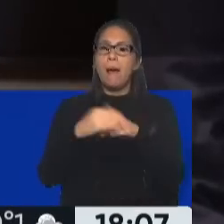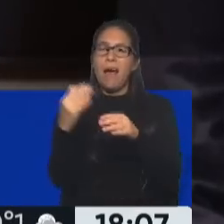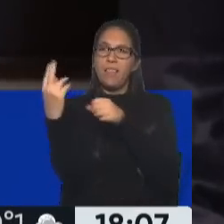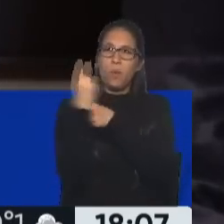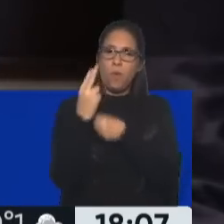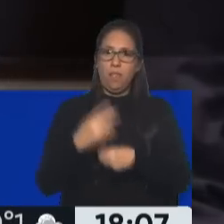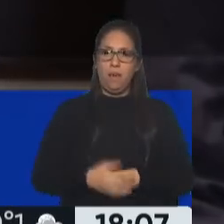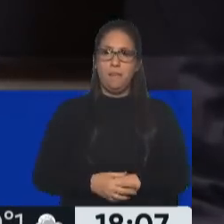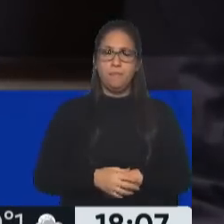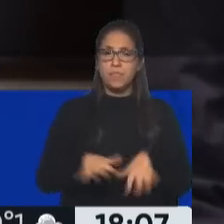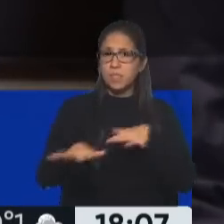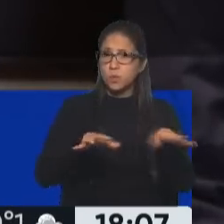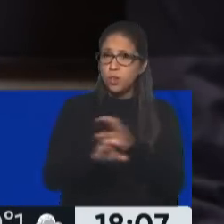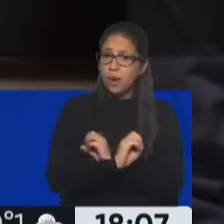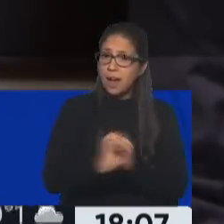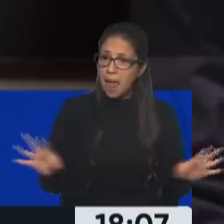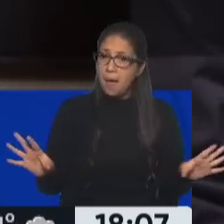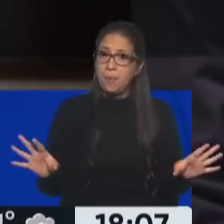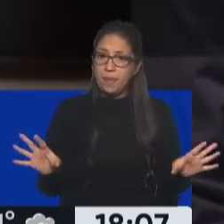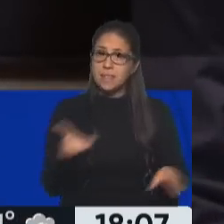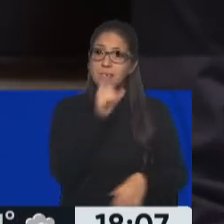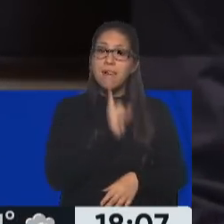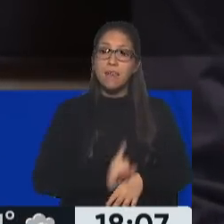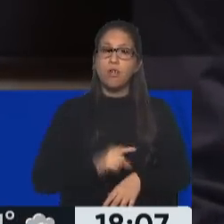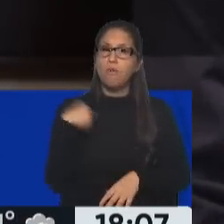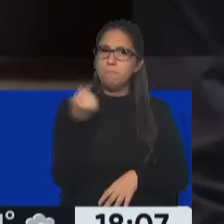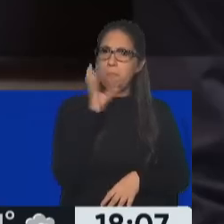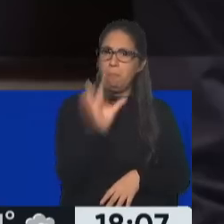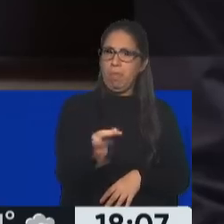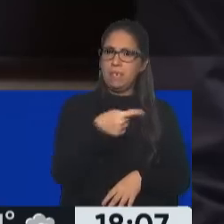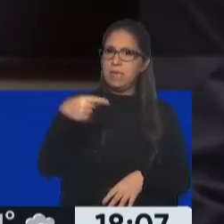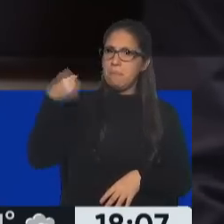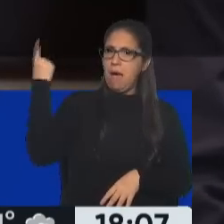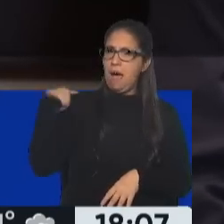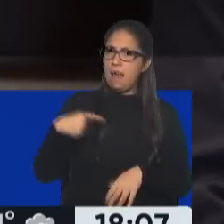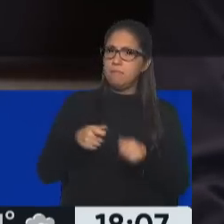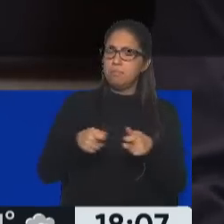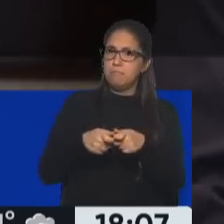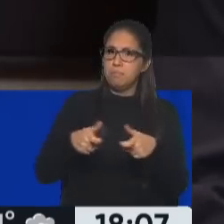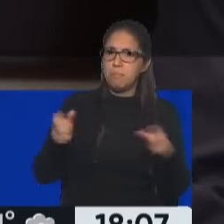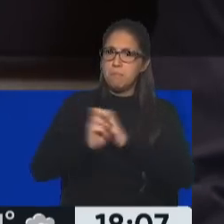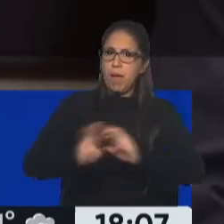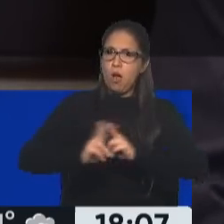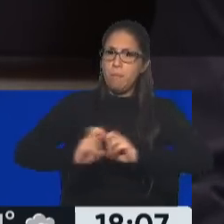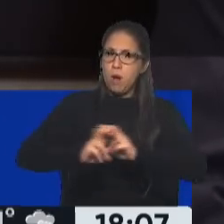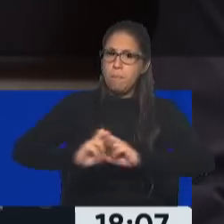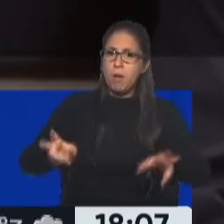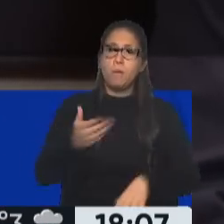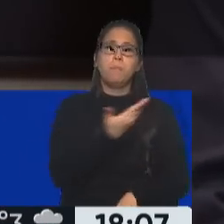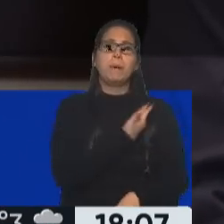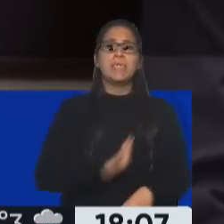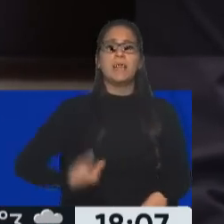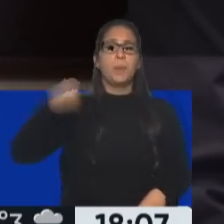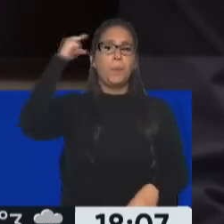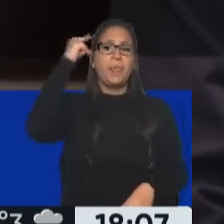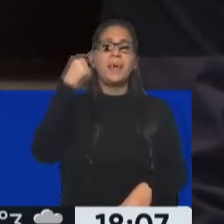The situation is serious. We have seen an escalation over the last few weeks. And what President Biden wants to do